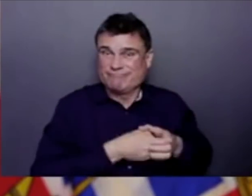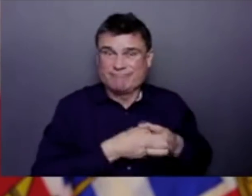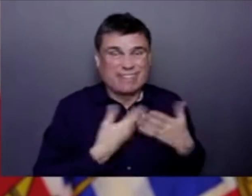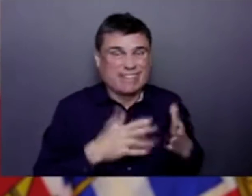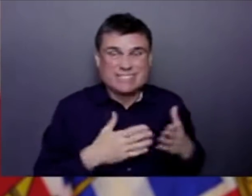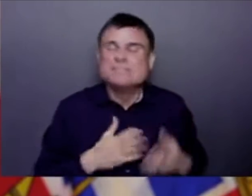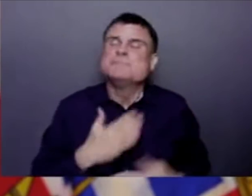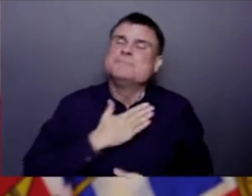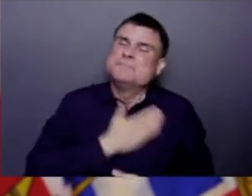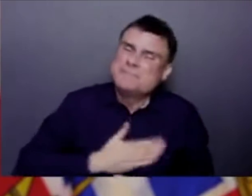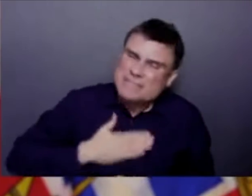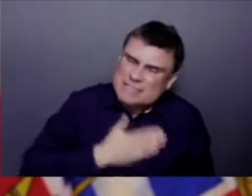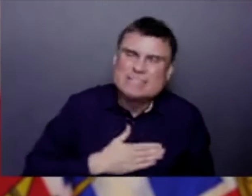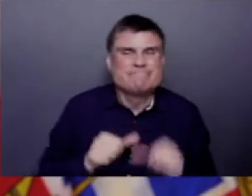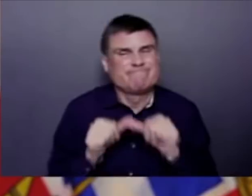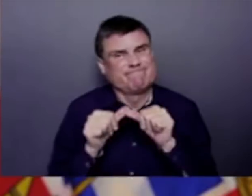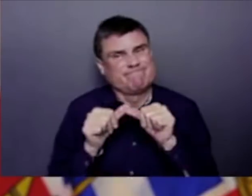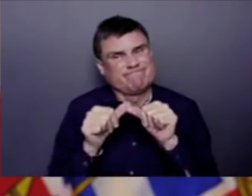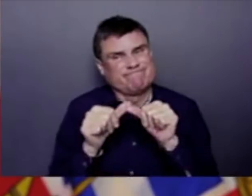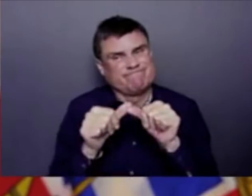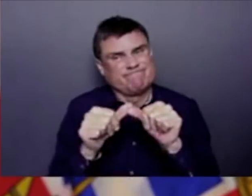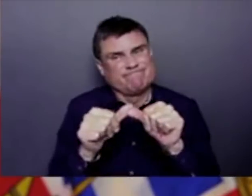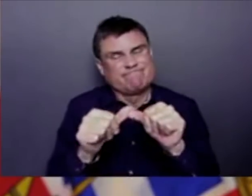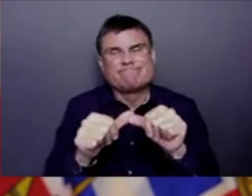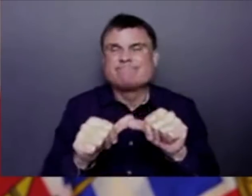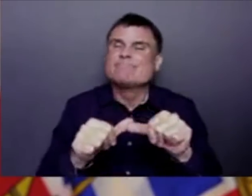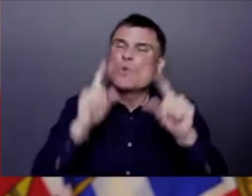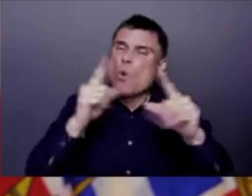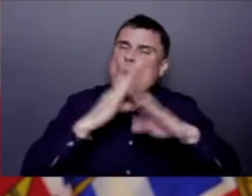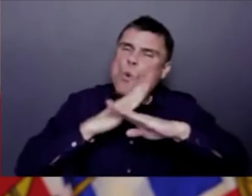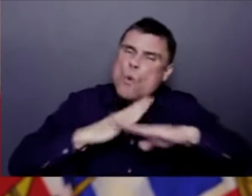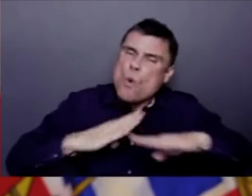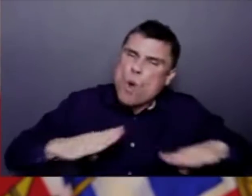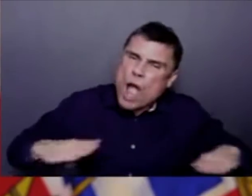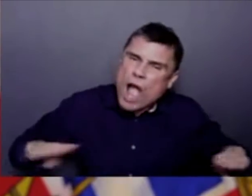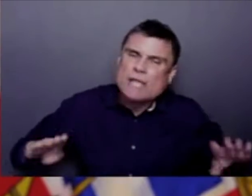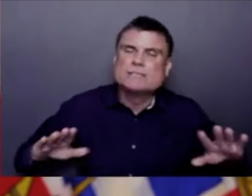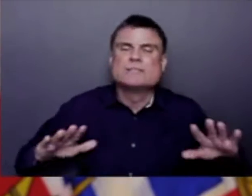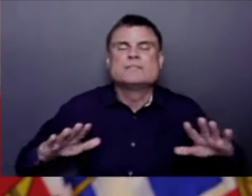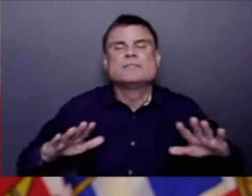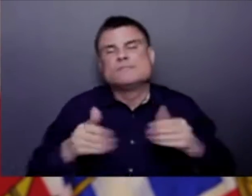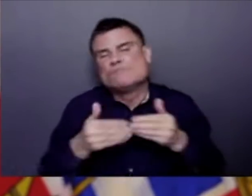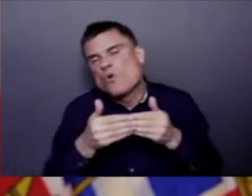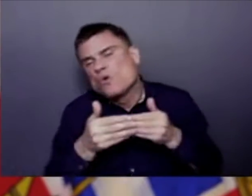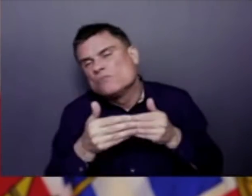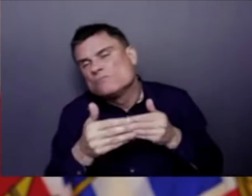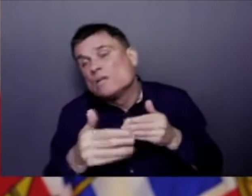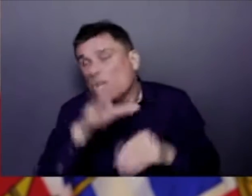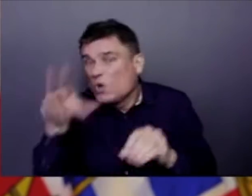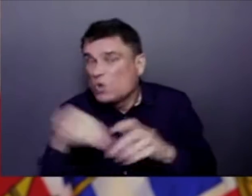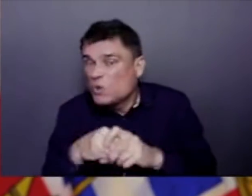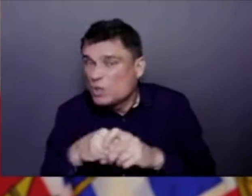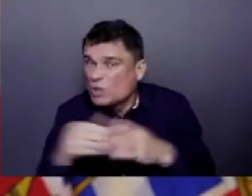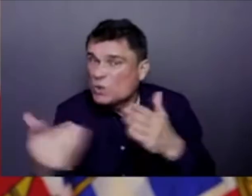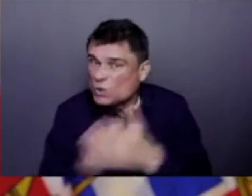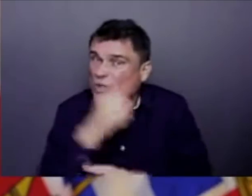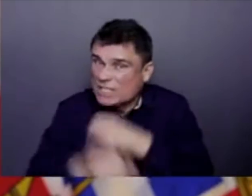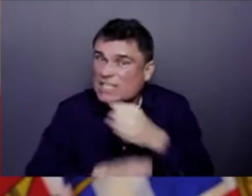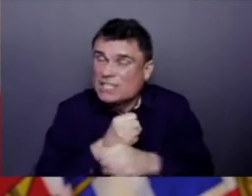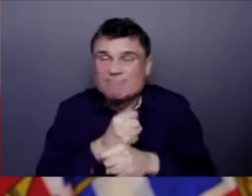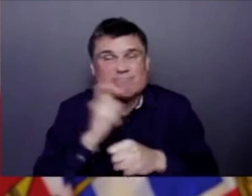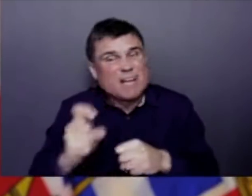quiet holiday season, including the upcoming New Year's. The turning of the calendar to